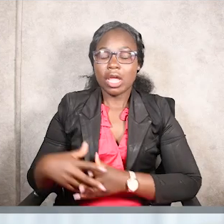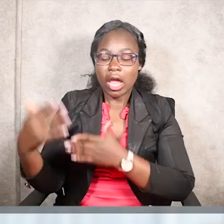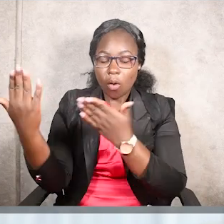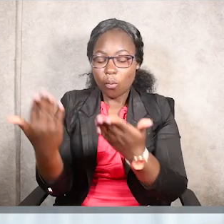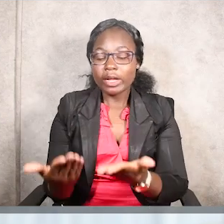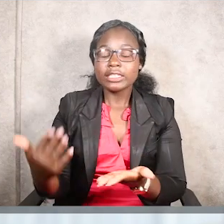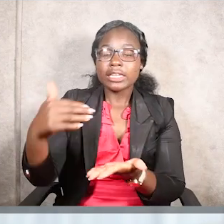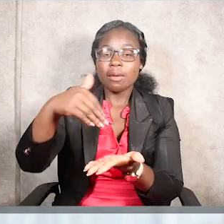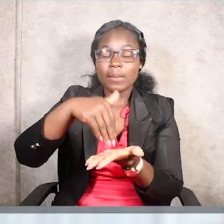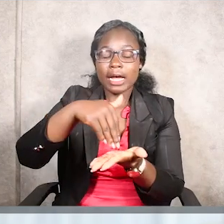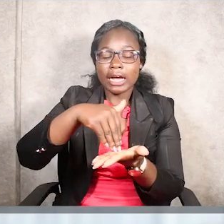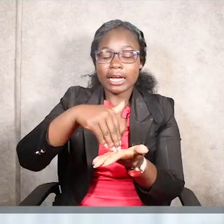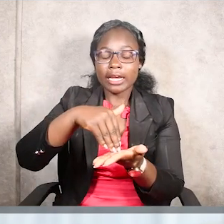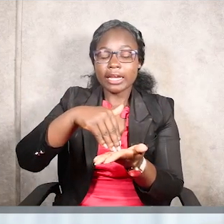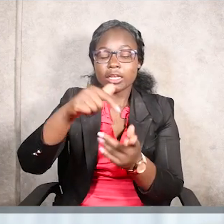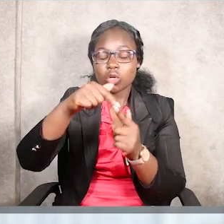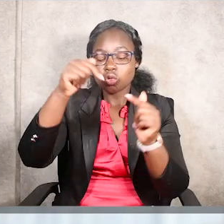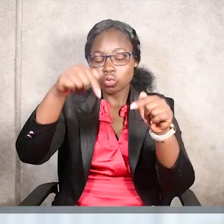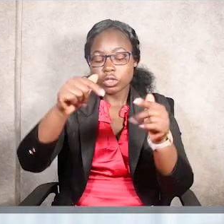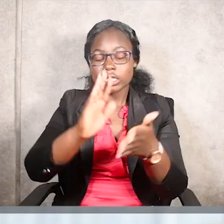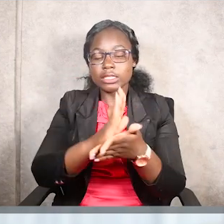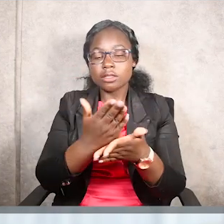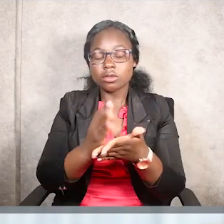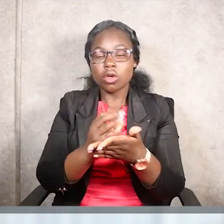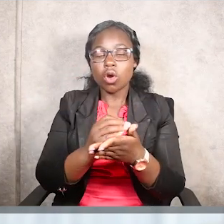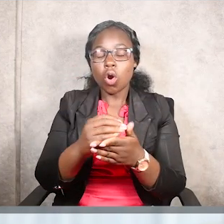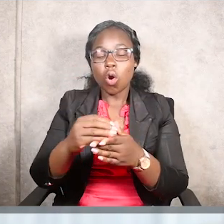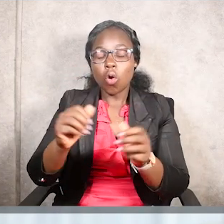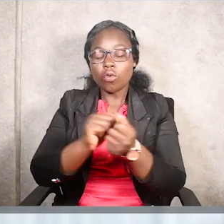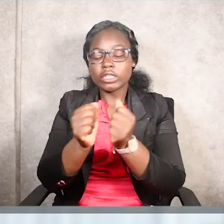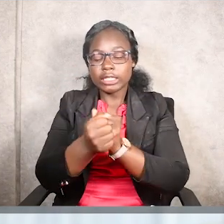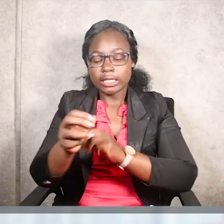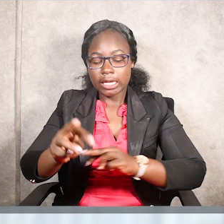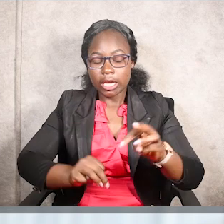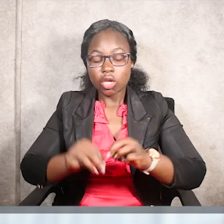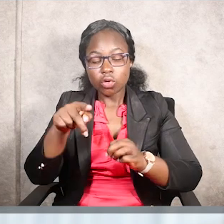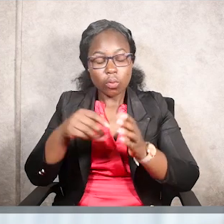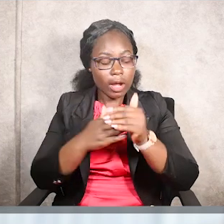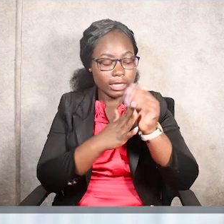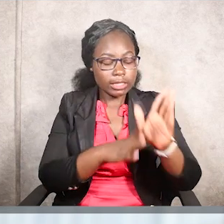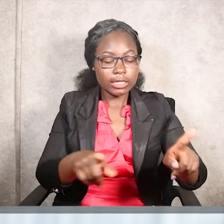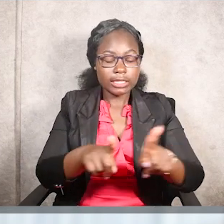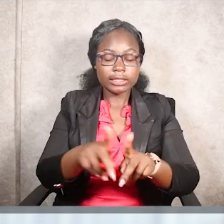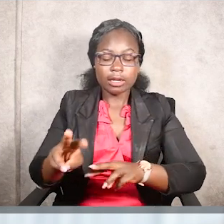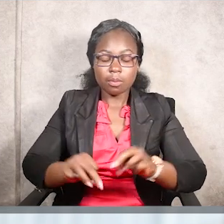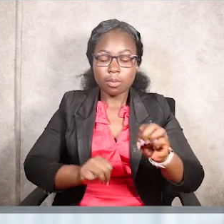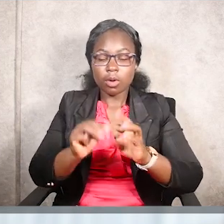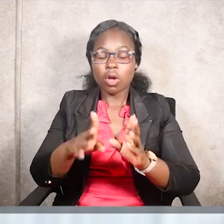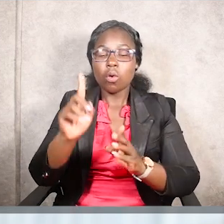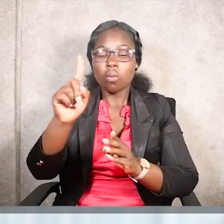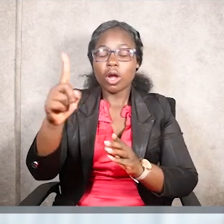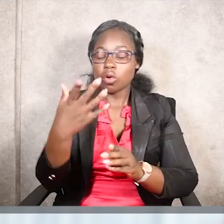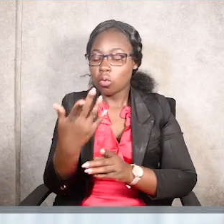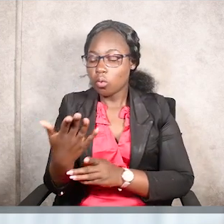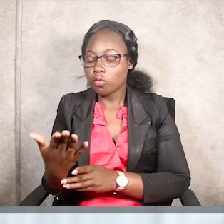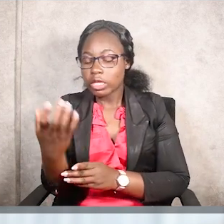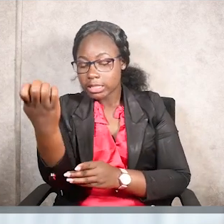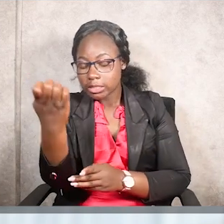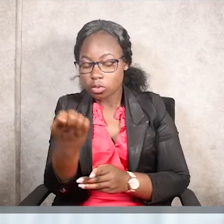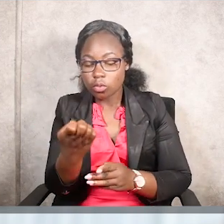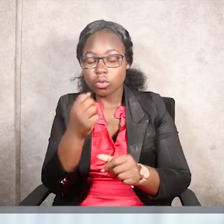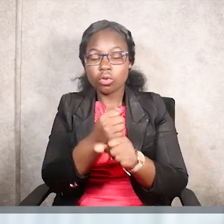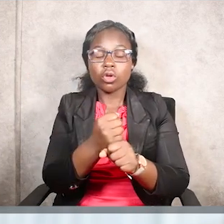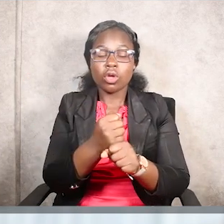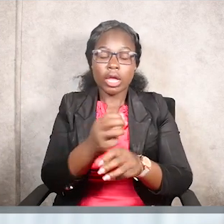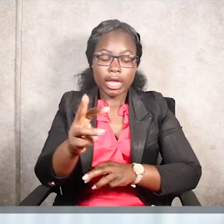Welcome once again to this other session on change management. As a leader and as a manager, one of the things you will need to do